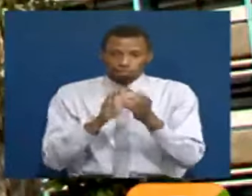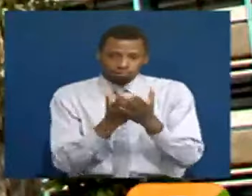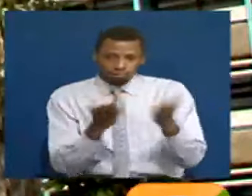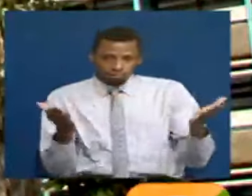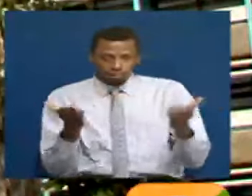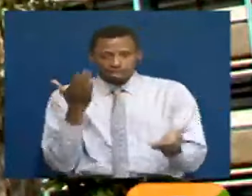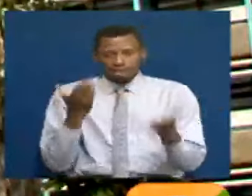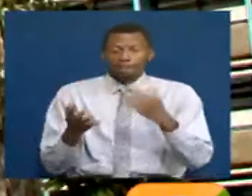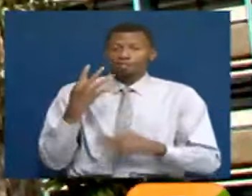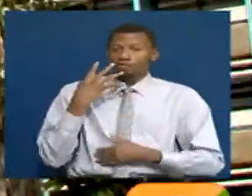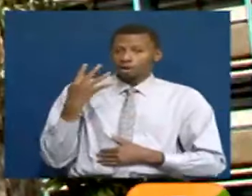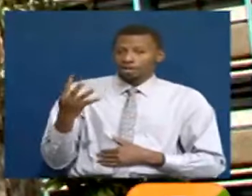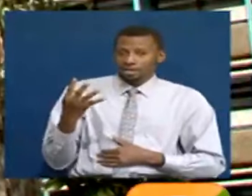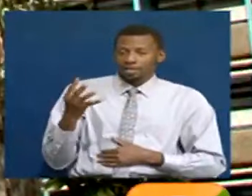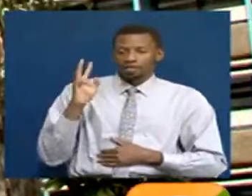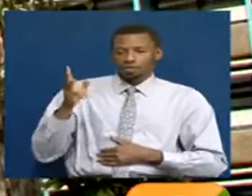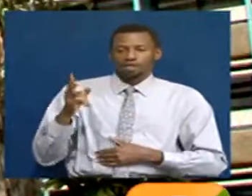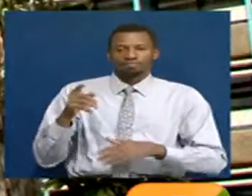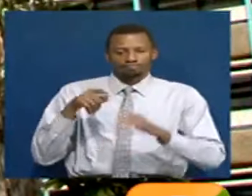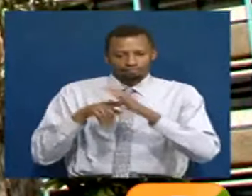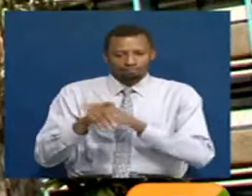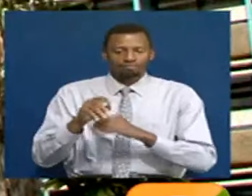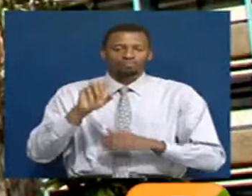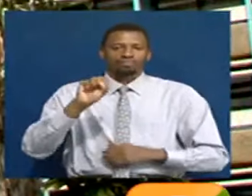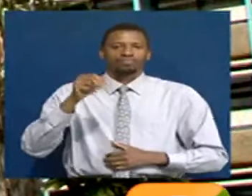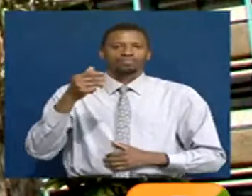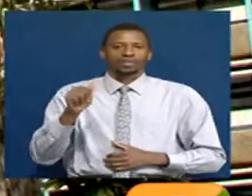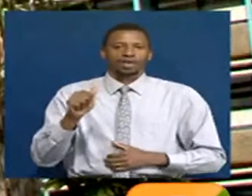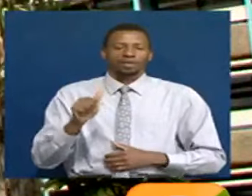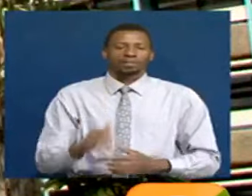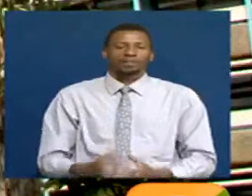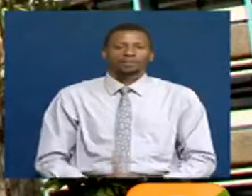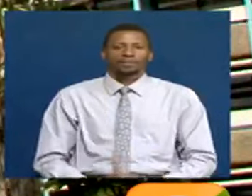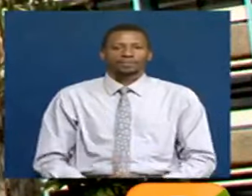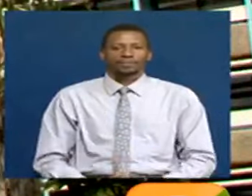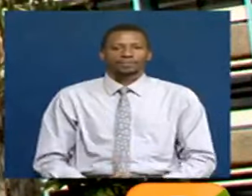of them would be absorbed into SHA. Brenda Wanga, Citizen TV.